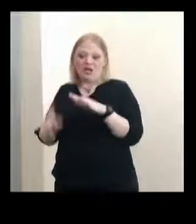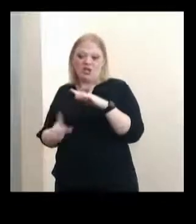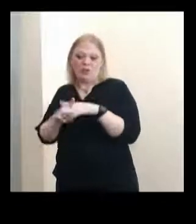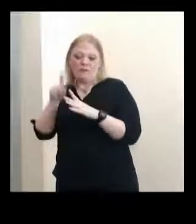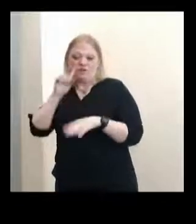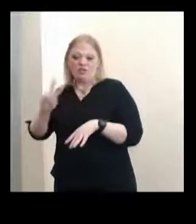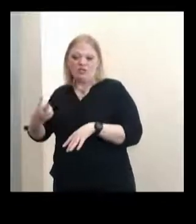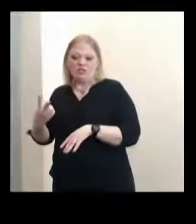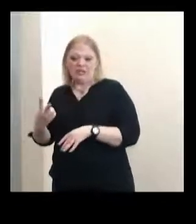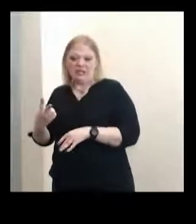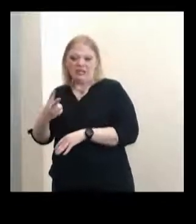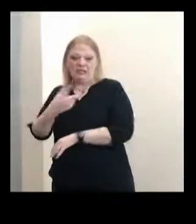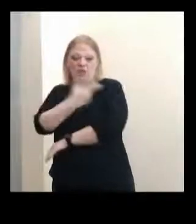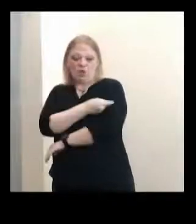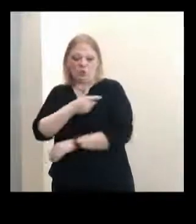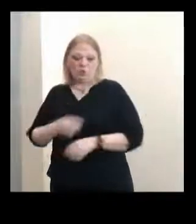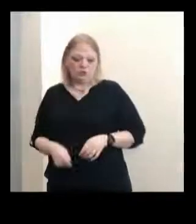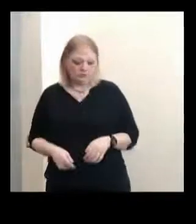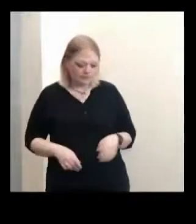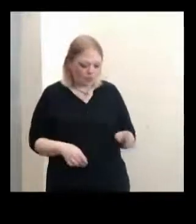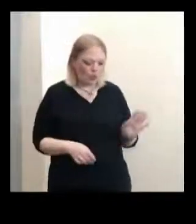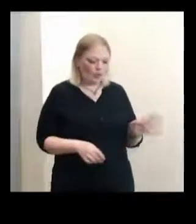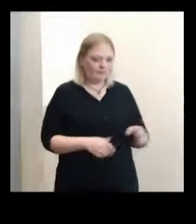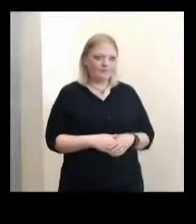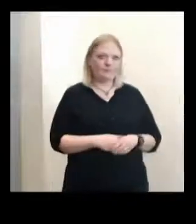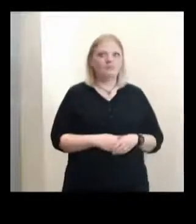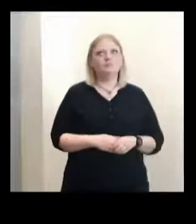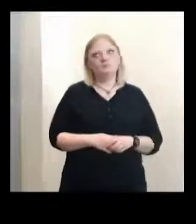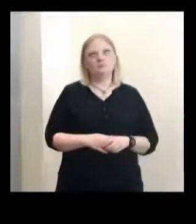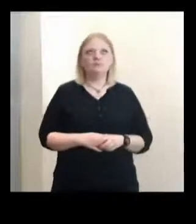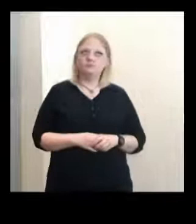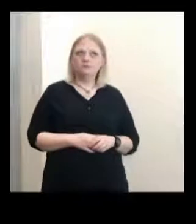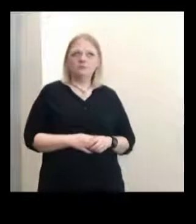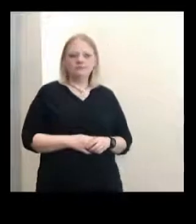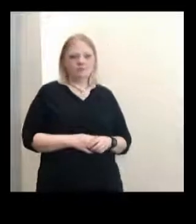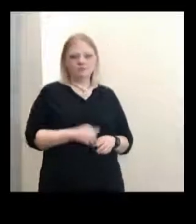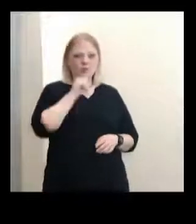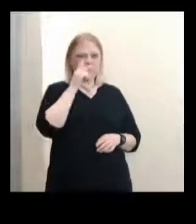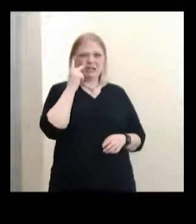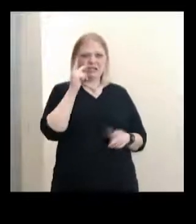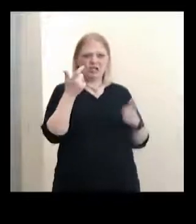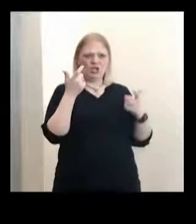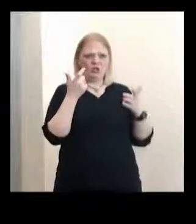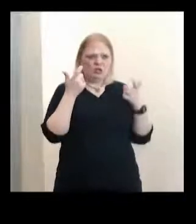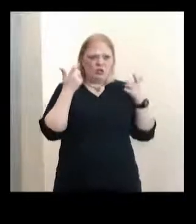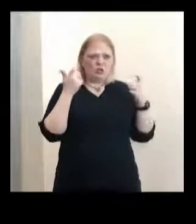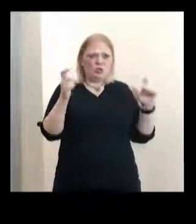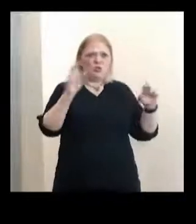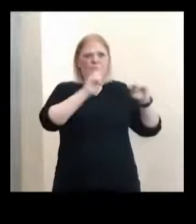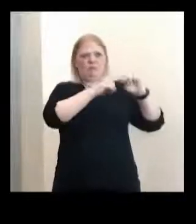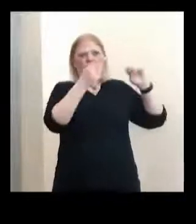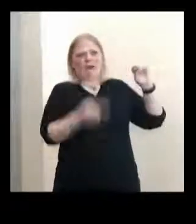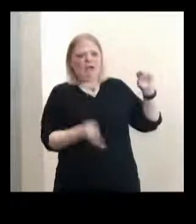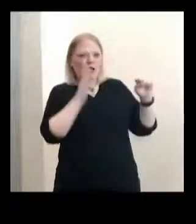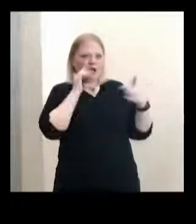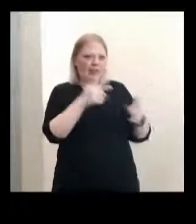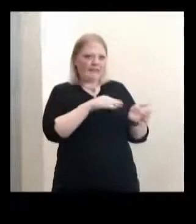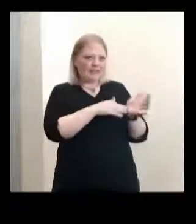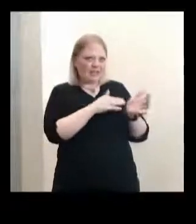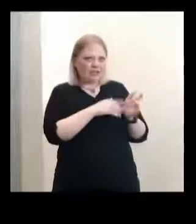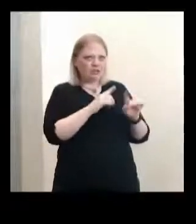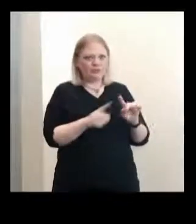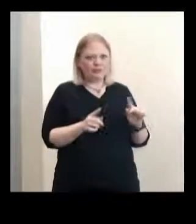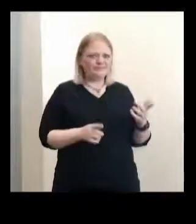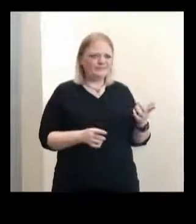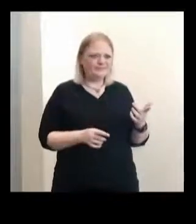second dose? Well, we haven't seen a huge drop off. I'll let the doctor talk more about it, but